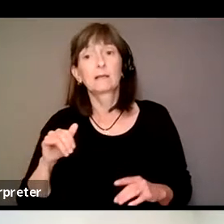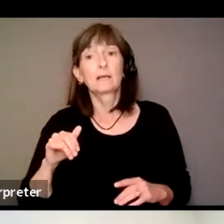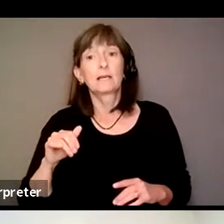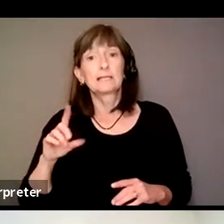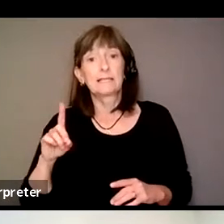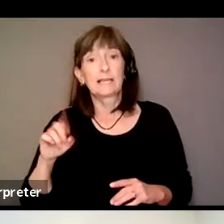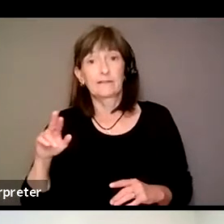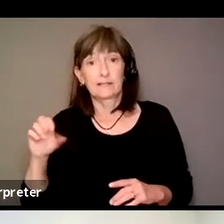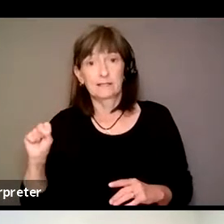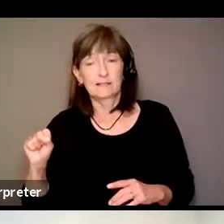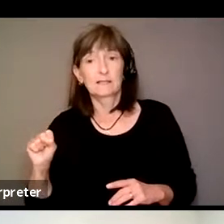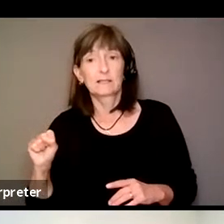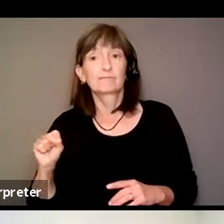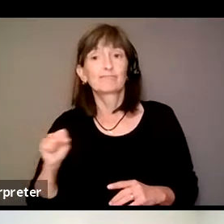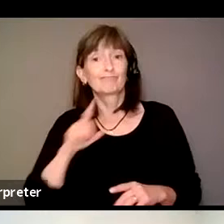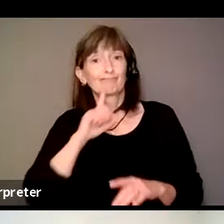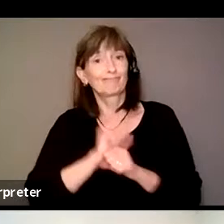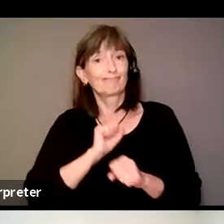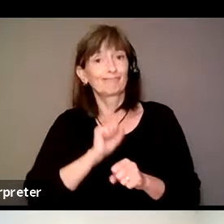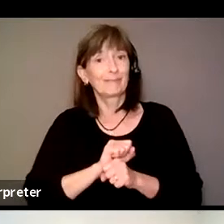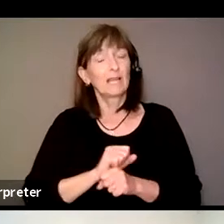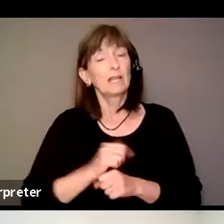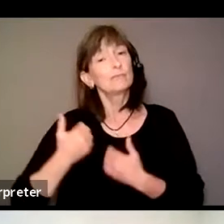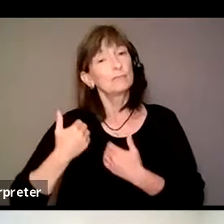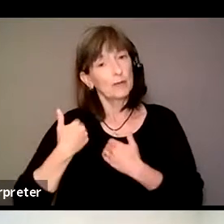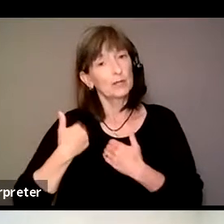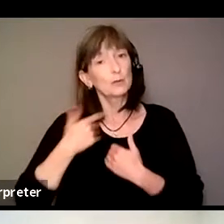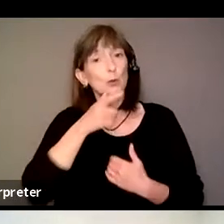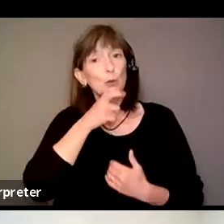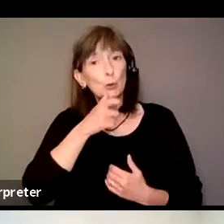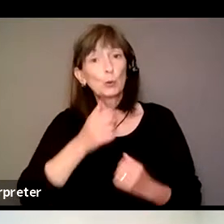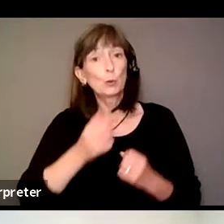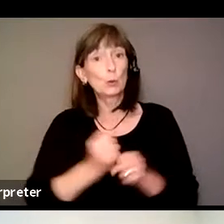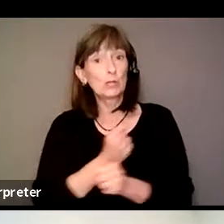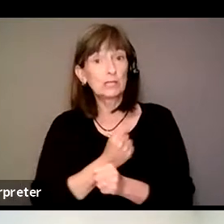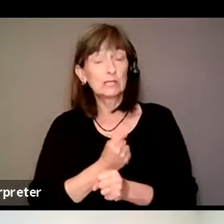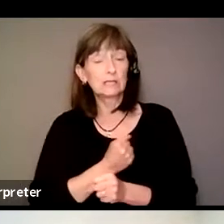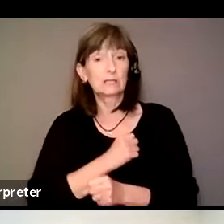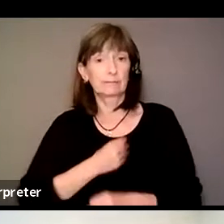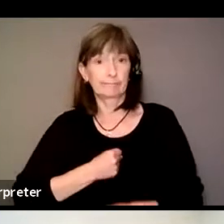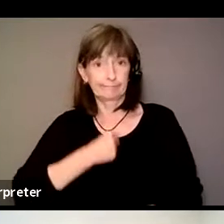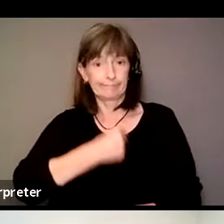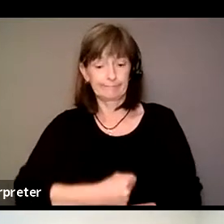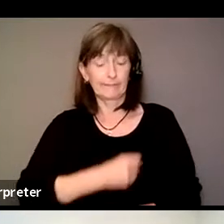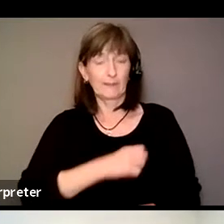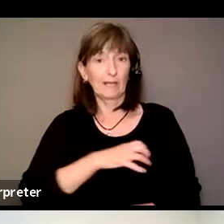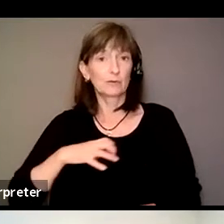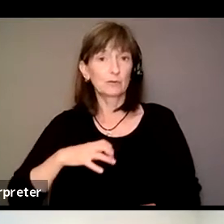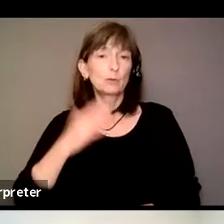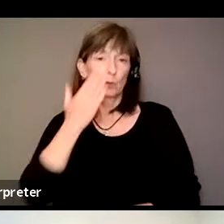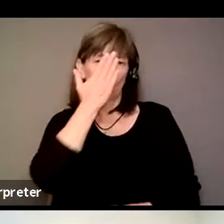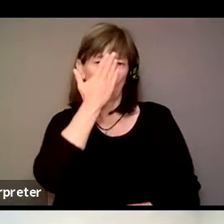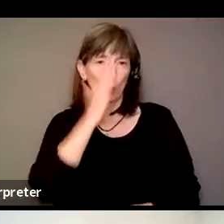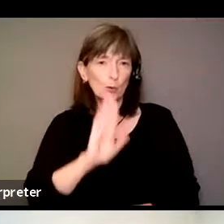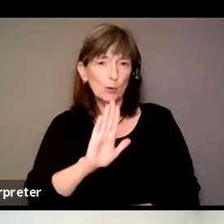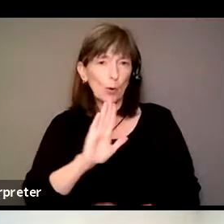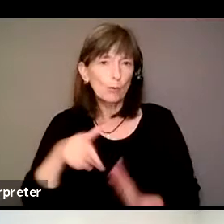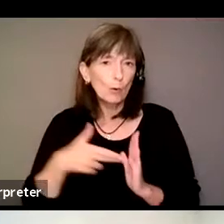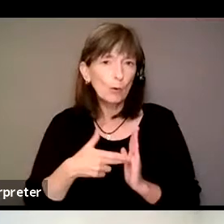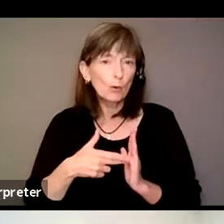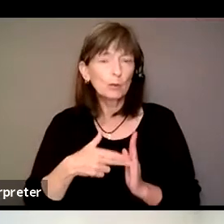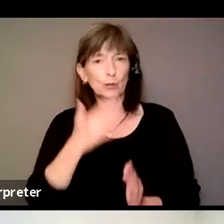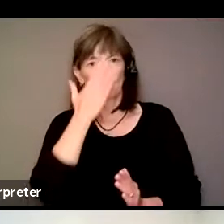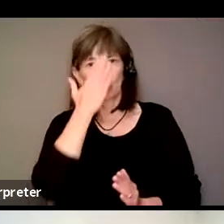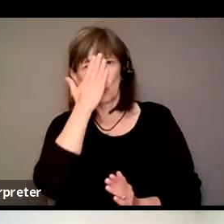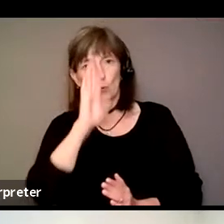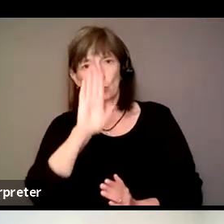the individual to know your role on council, to know your responsibilities, to understand that you are accountable for the things that you say,